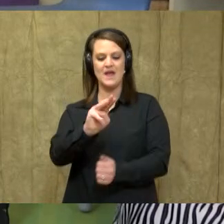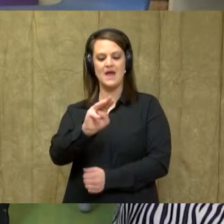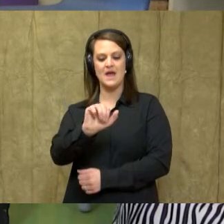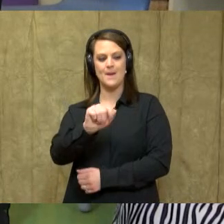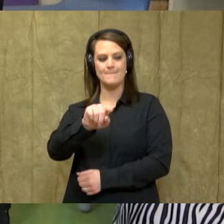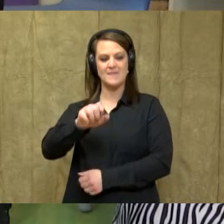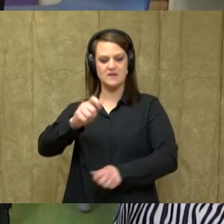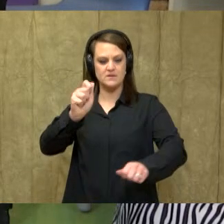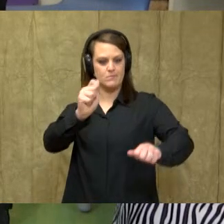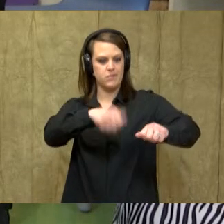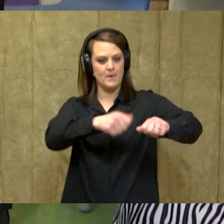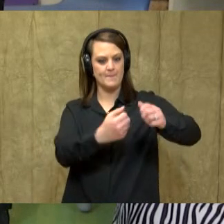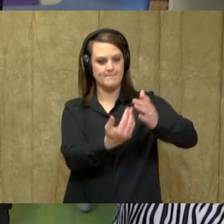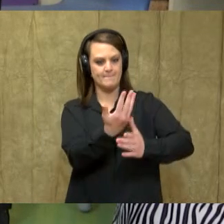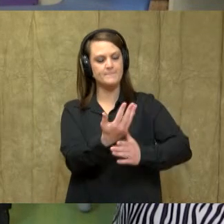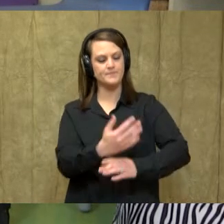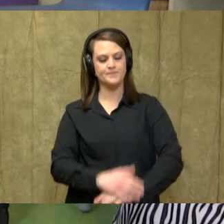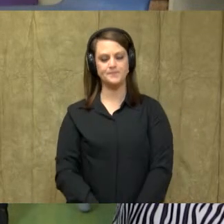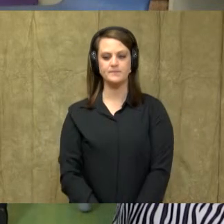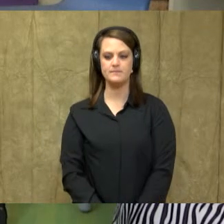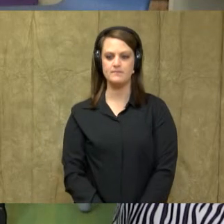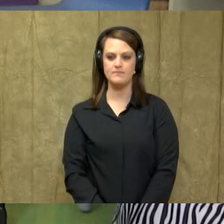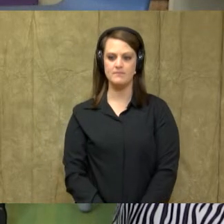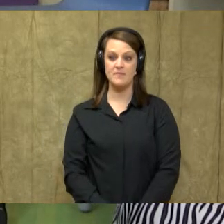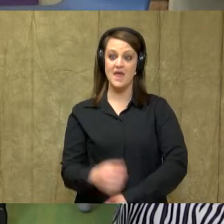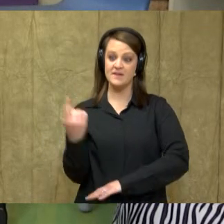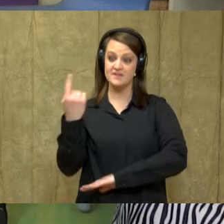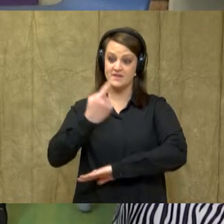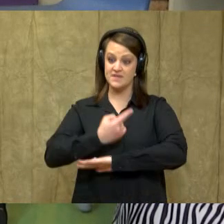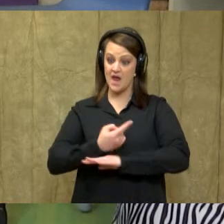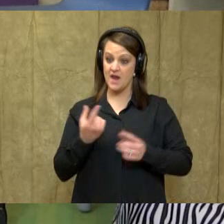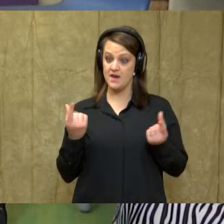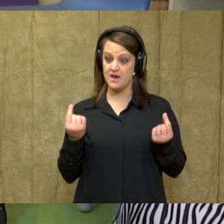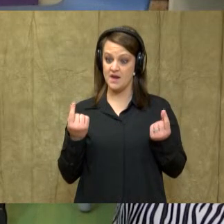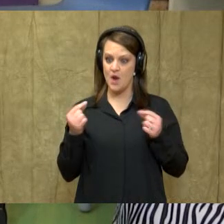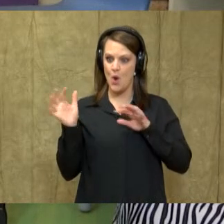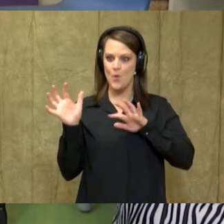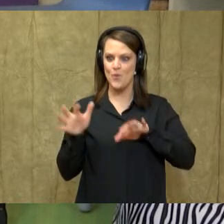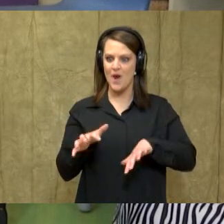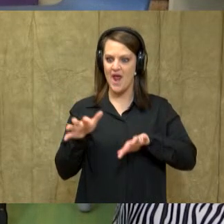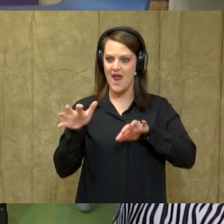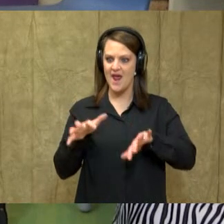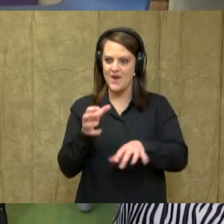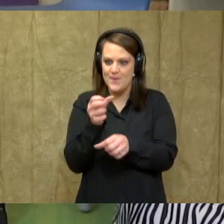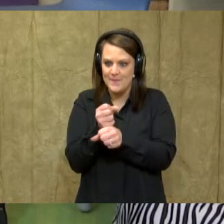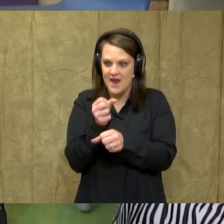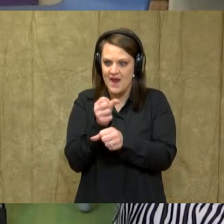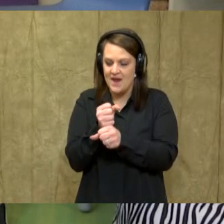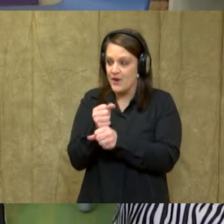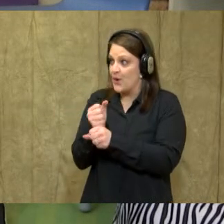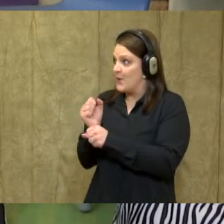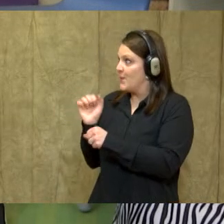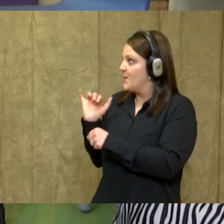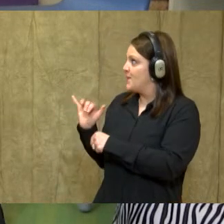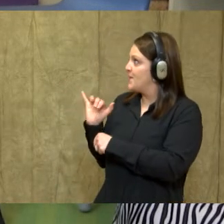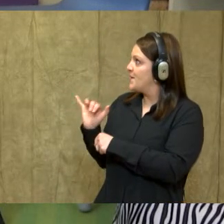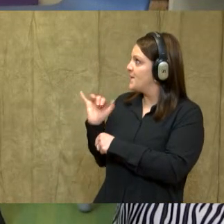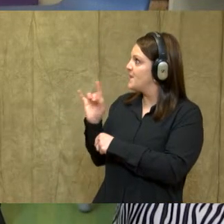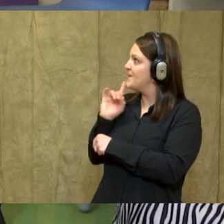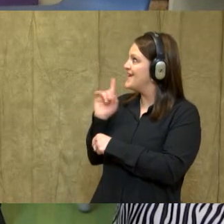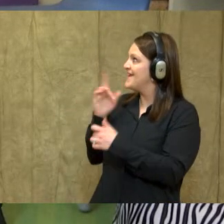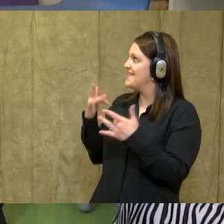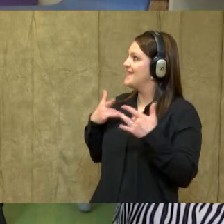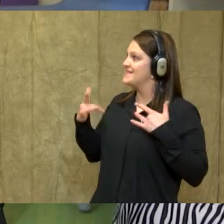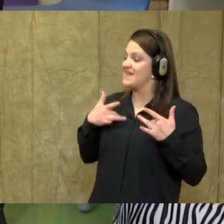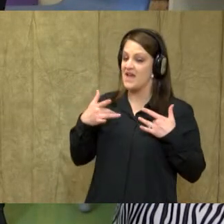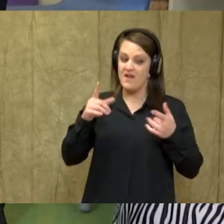dangerous. Now today, Miss Smith, I want to make rain. Ooh, really? Yes, are you excited? I am